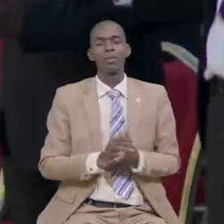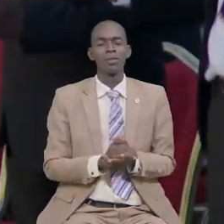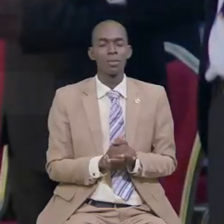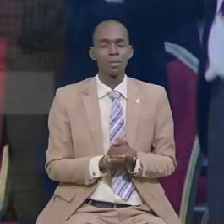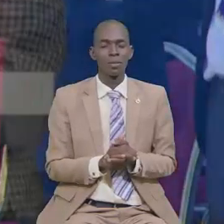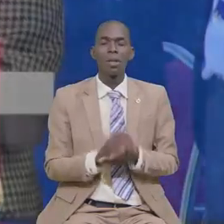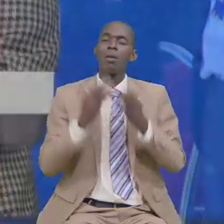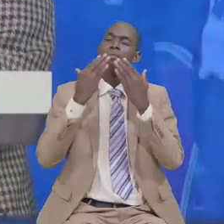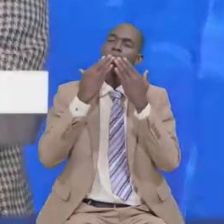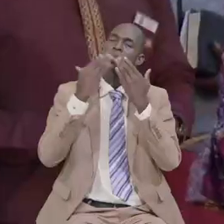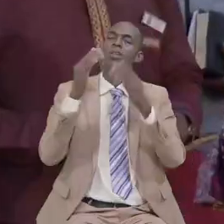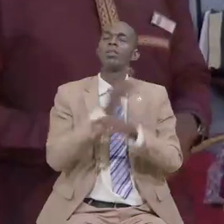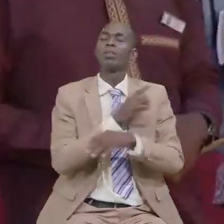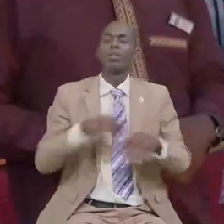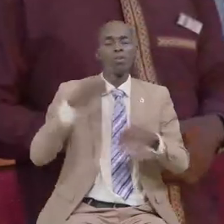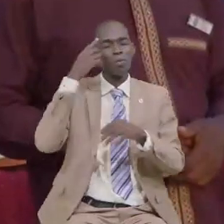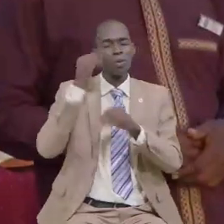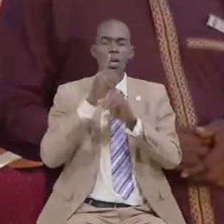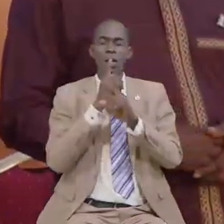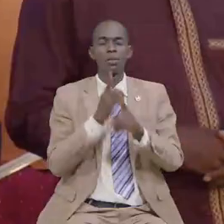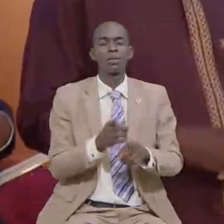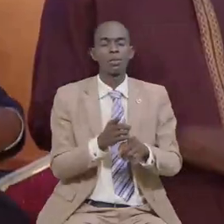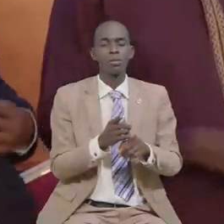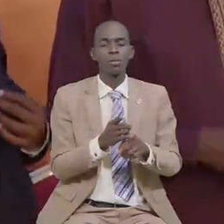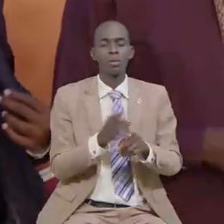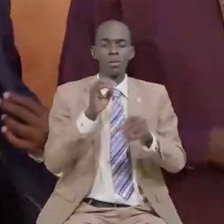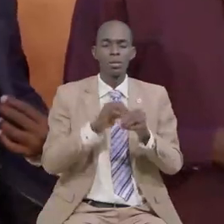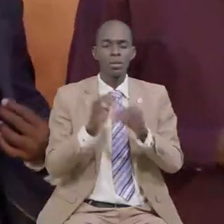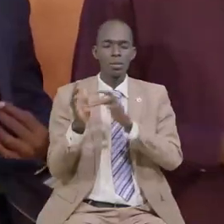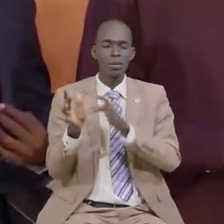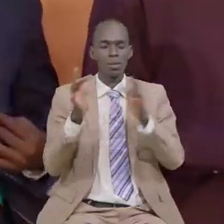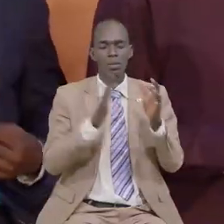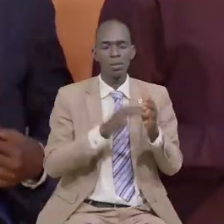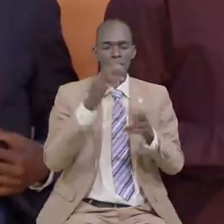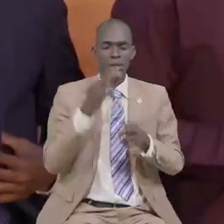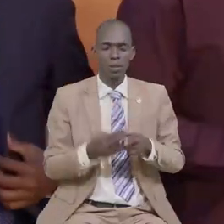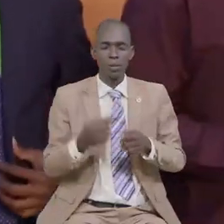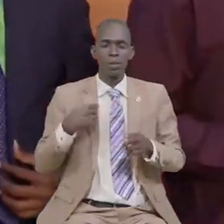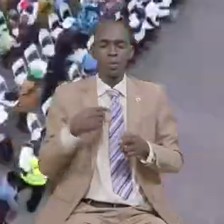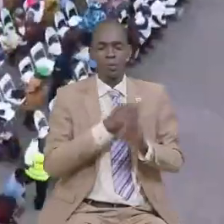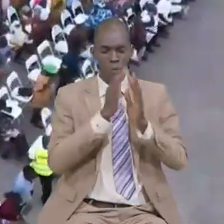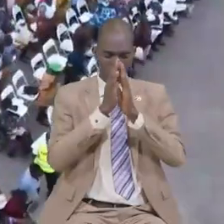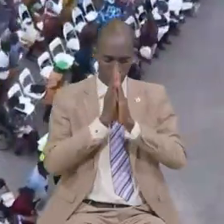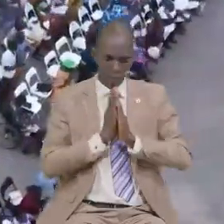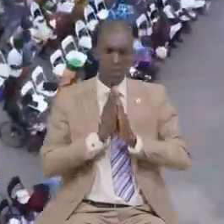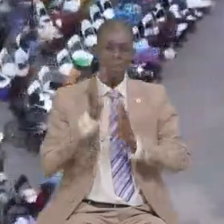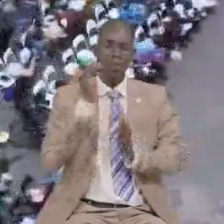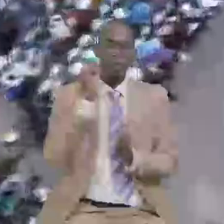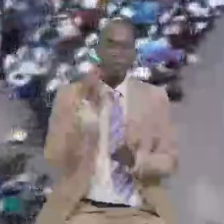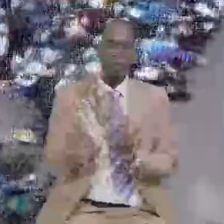Thank you, Lord, for the answer. In Jesus' name we pray.